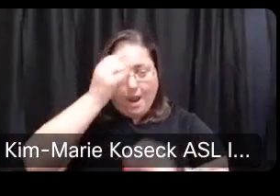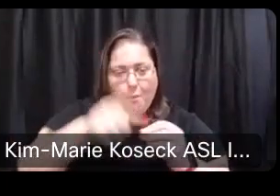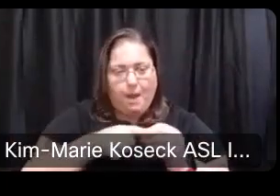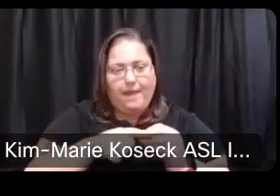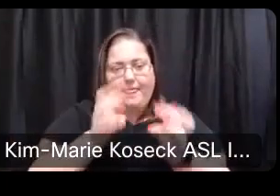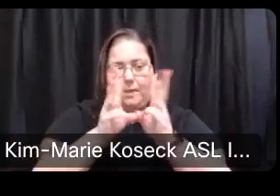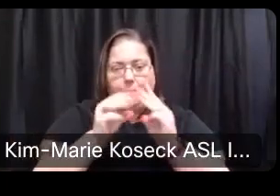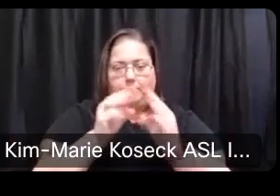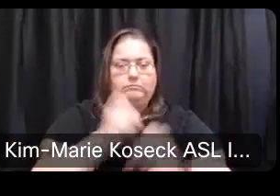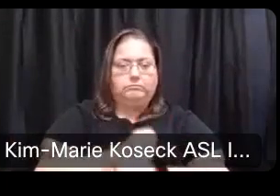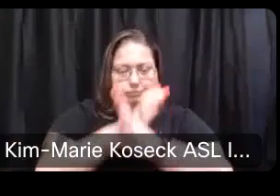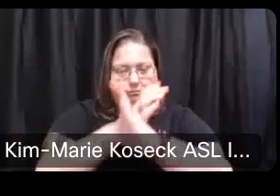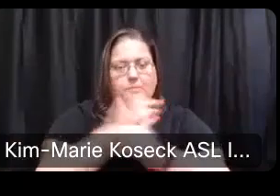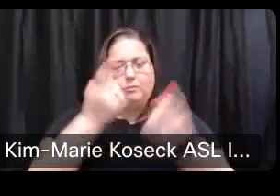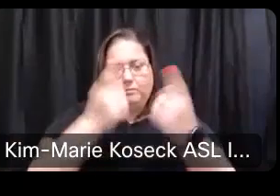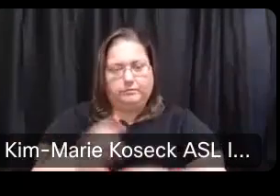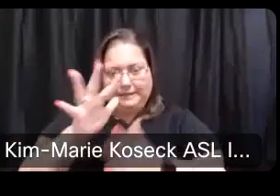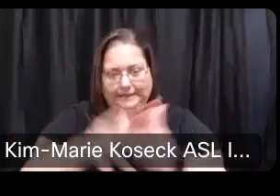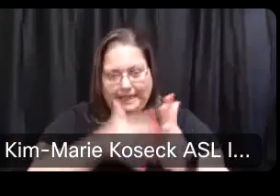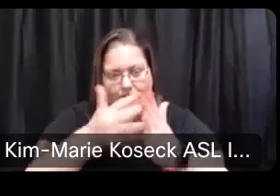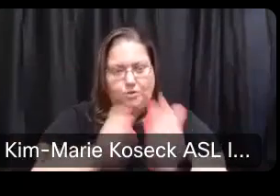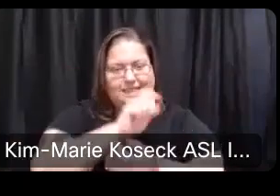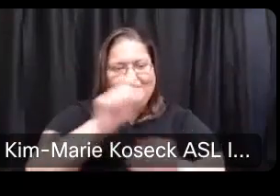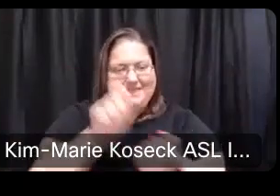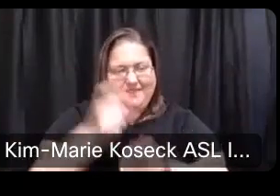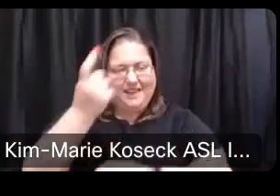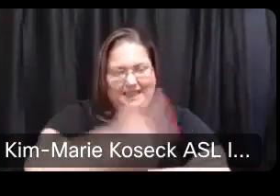webinars are scheduled with those specific dates.